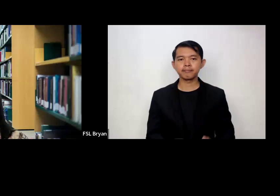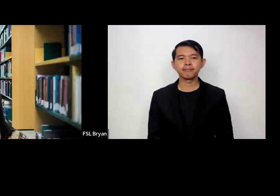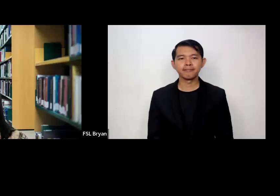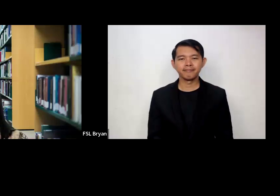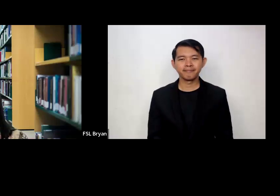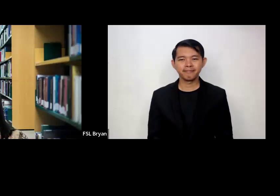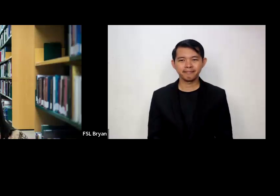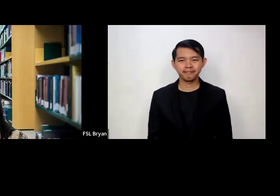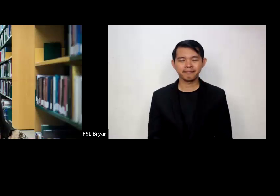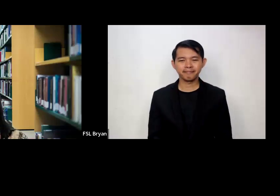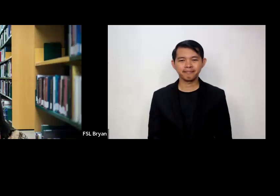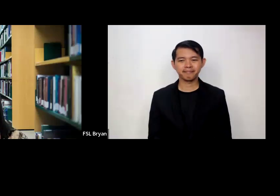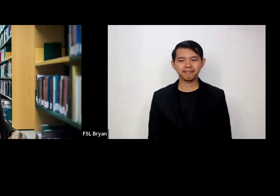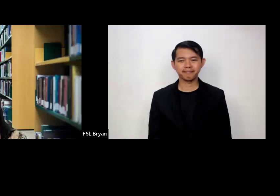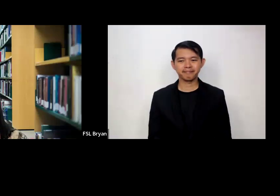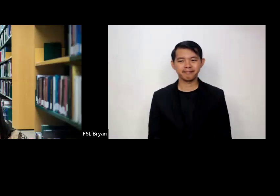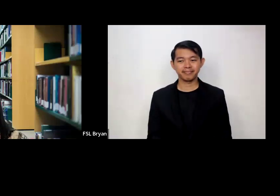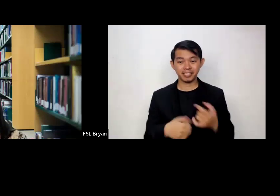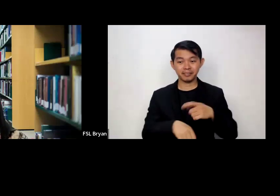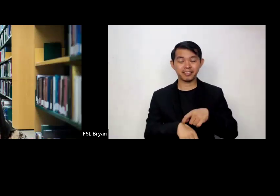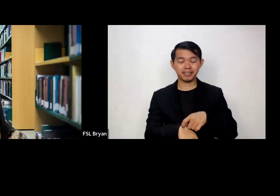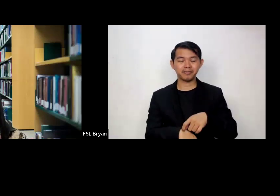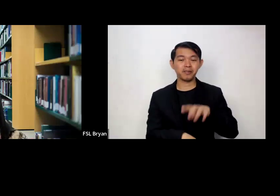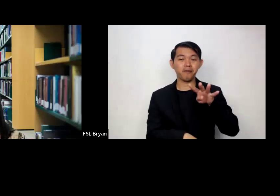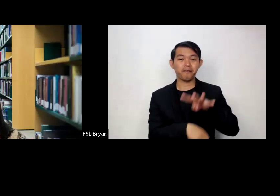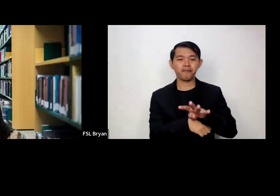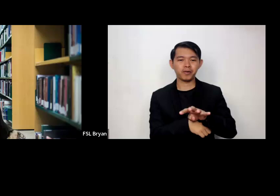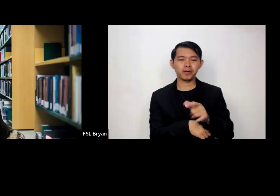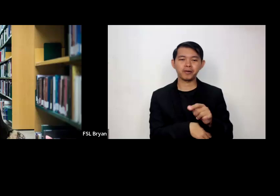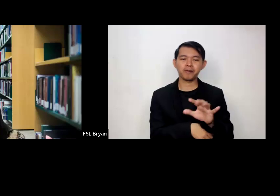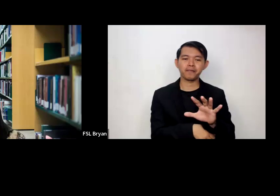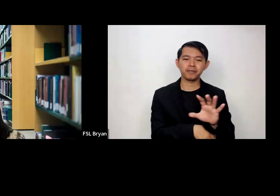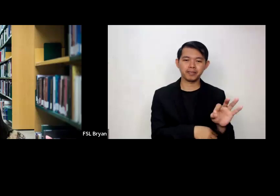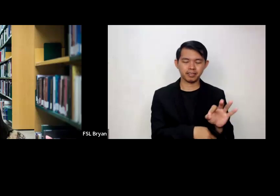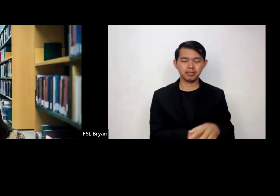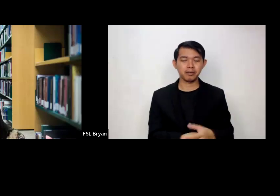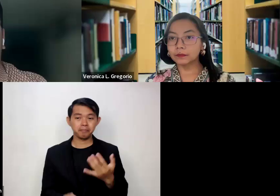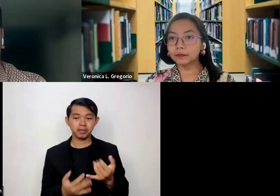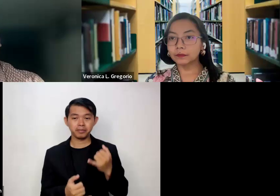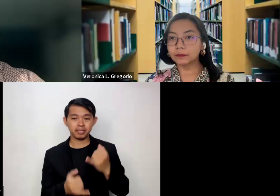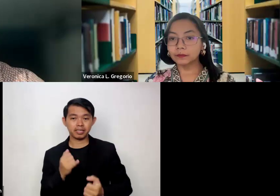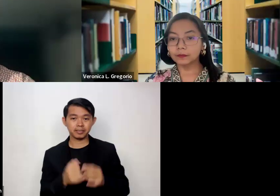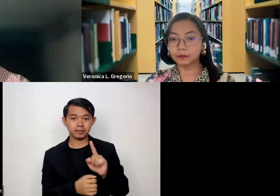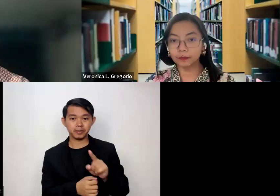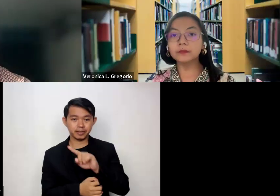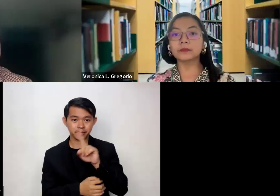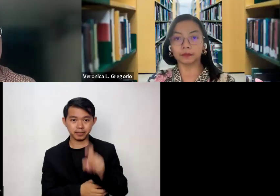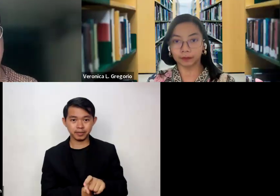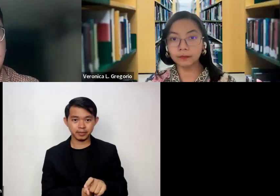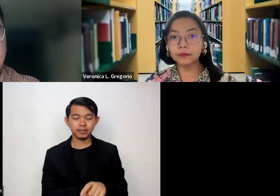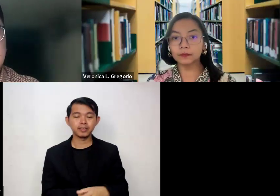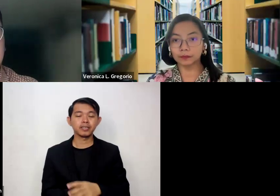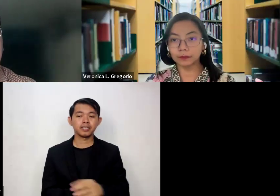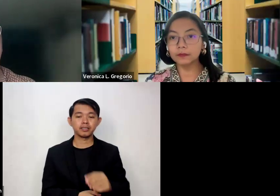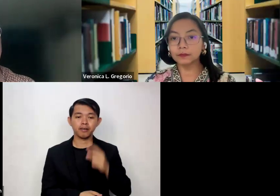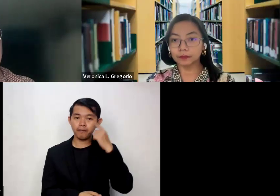Thank you, Pro. So it's 4:59. So let's just address one more question. No? And then for the other questions, we'll